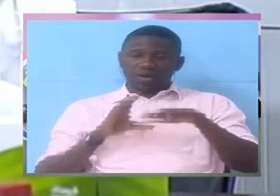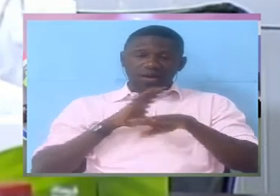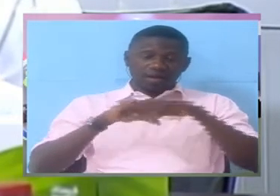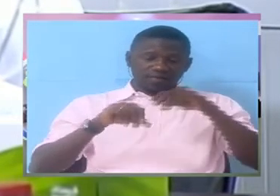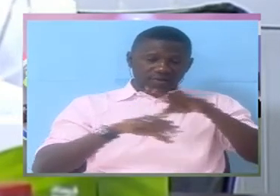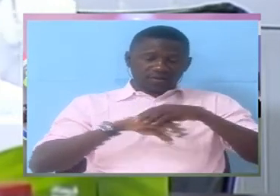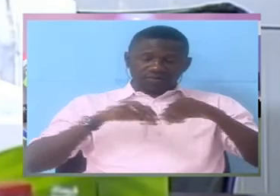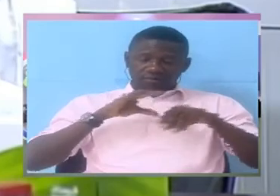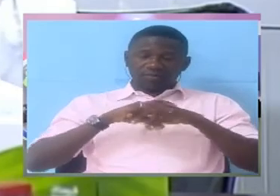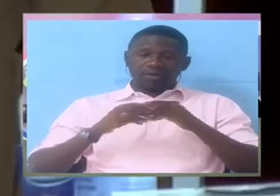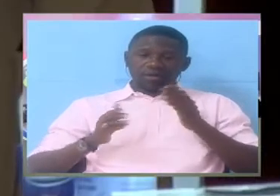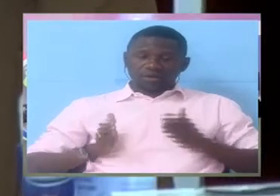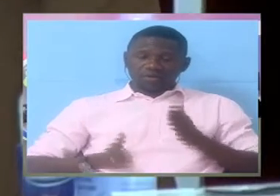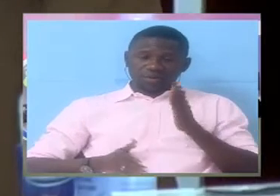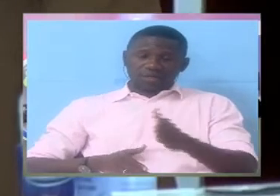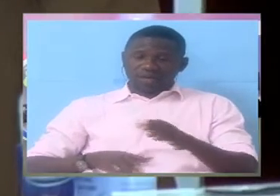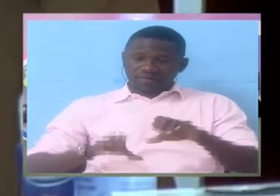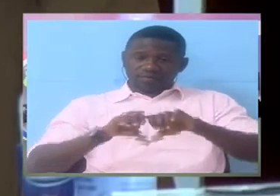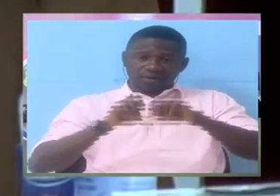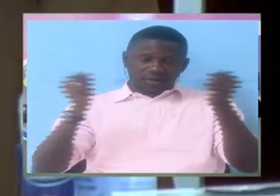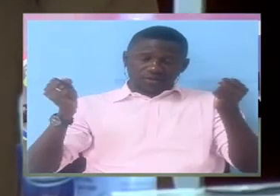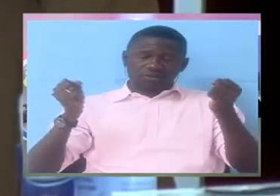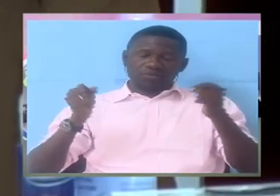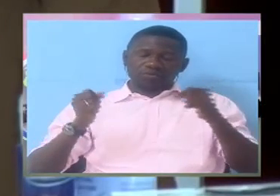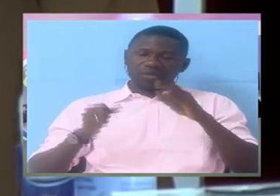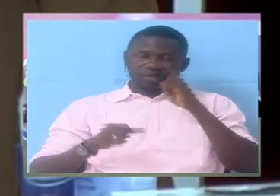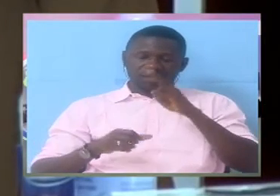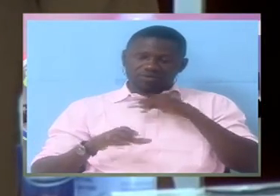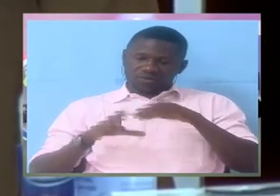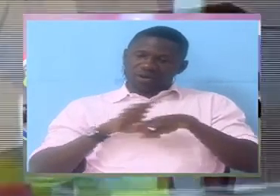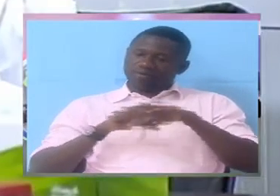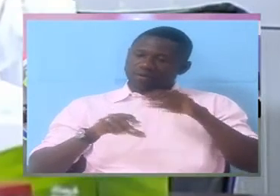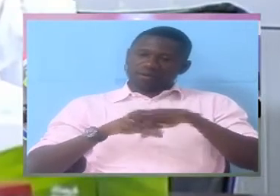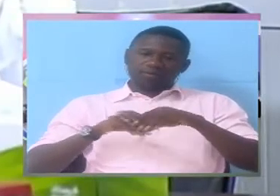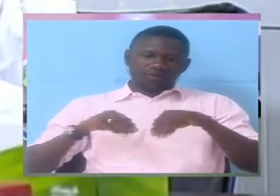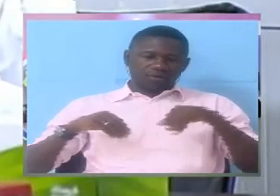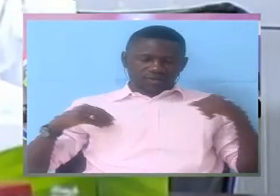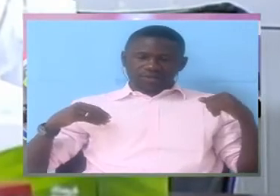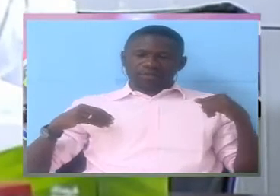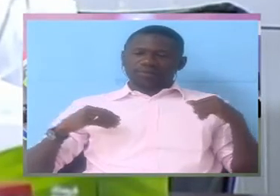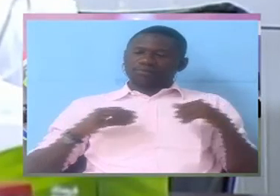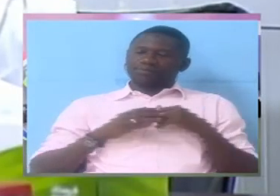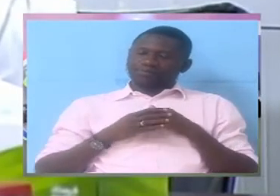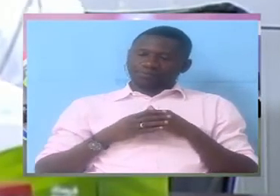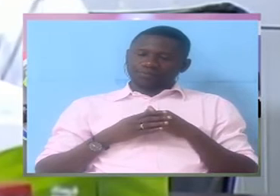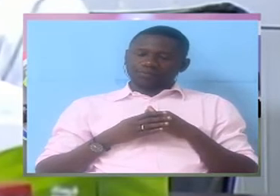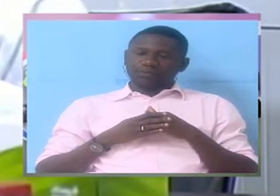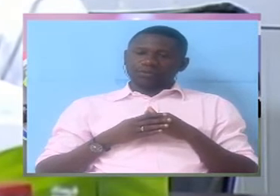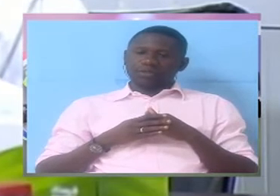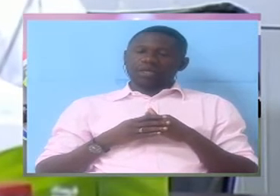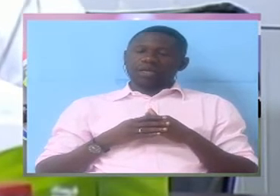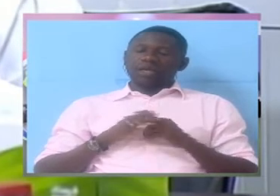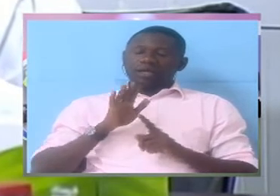violation. Adungairi mba katakang haramaya nyanta tinyam lafta balana walela. When